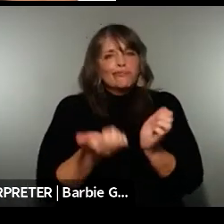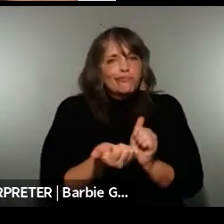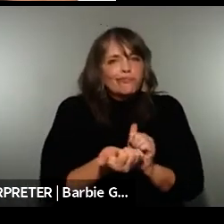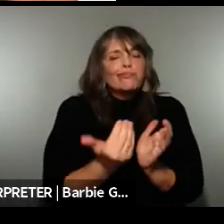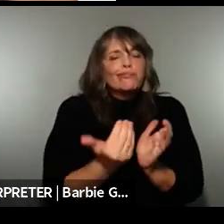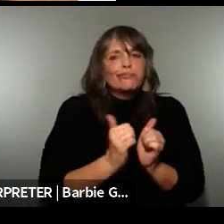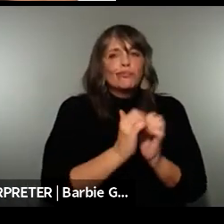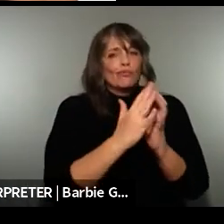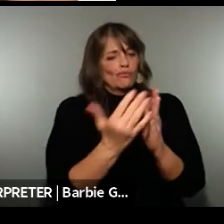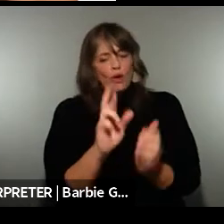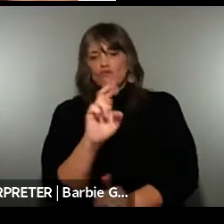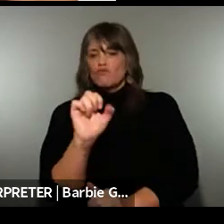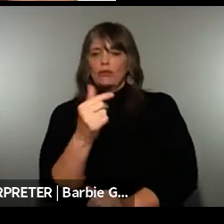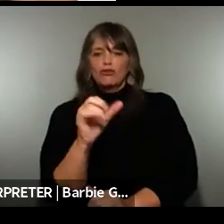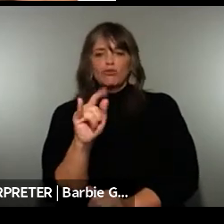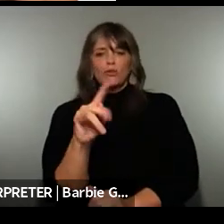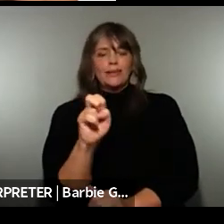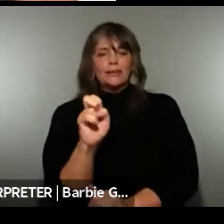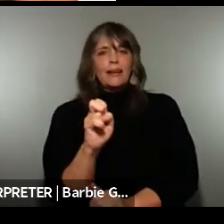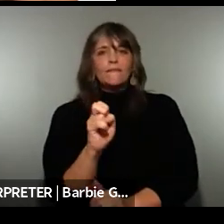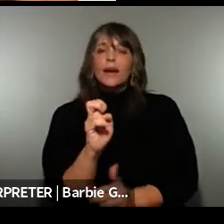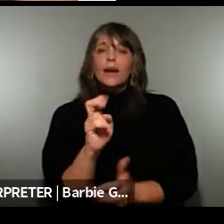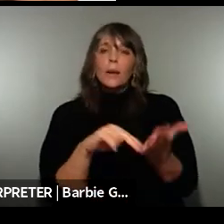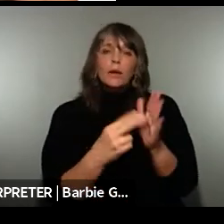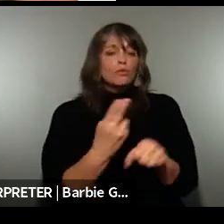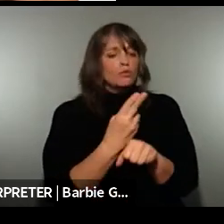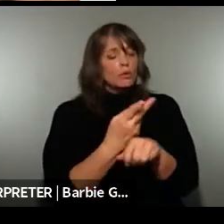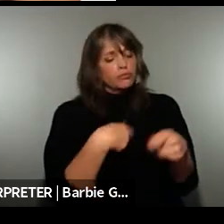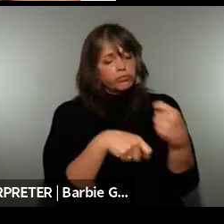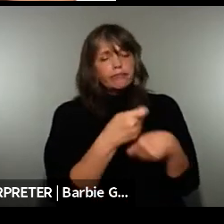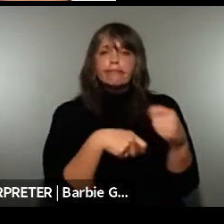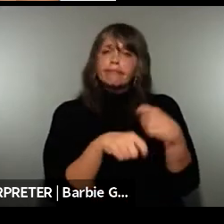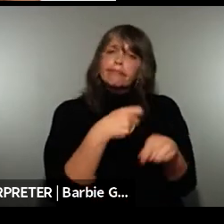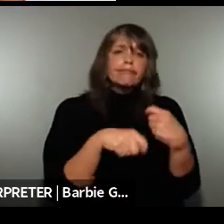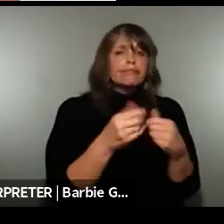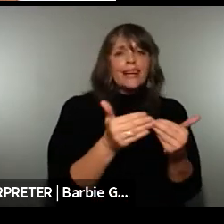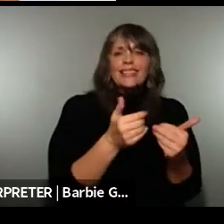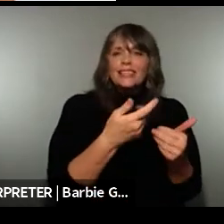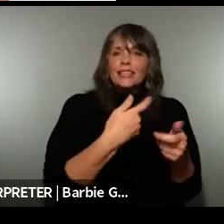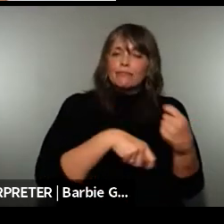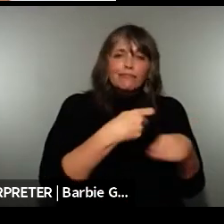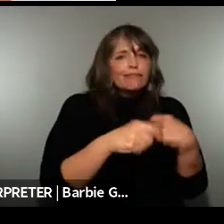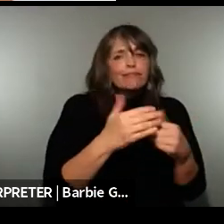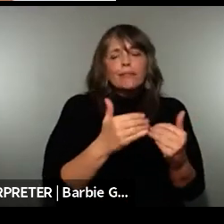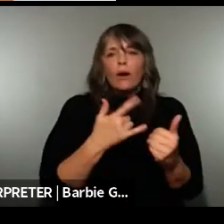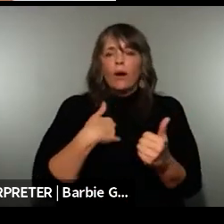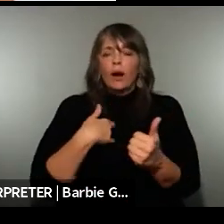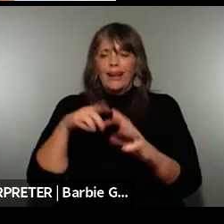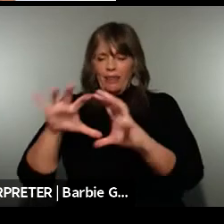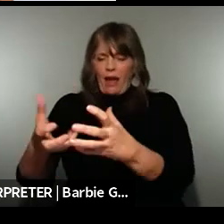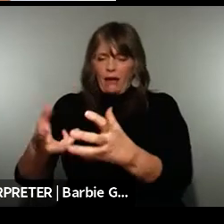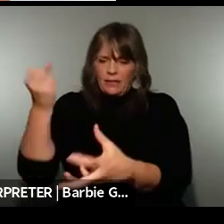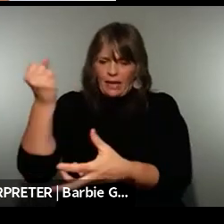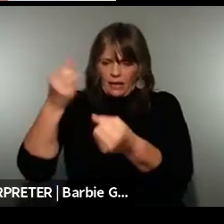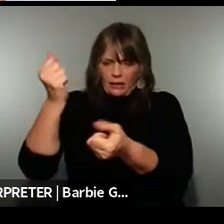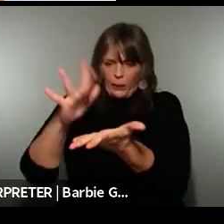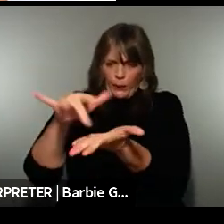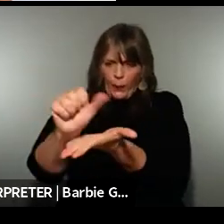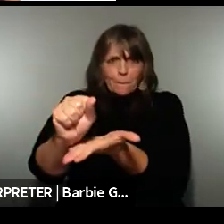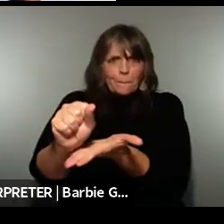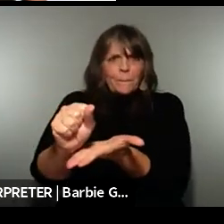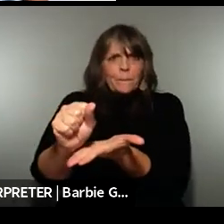the question is how do we go from one to the other? How do we transition from extractive to regenerative? And